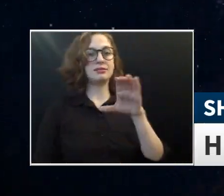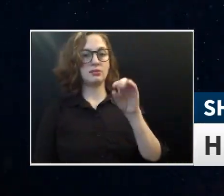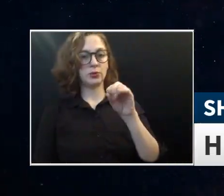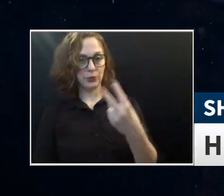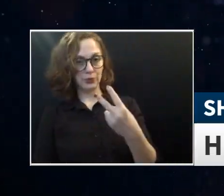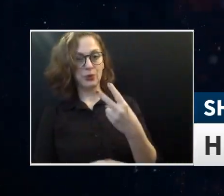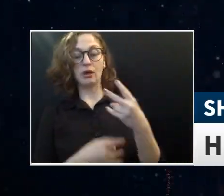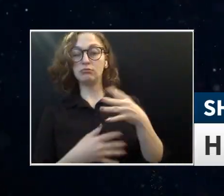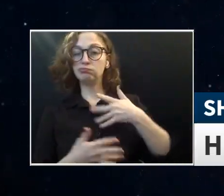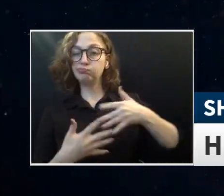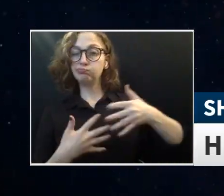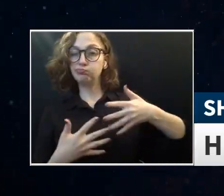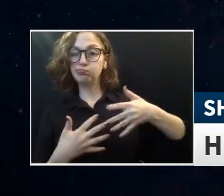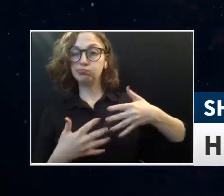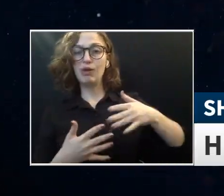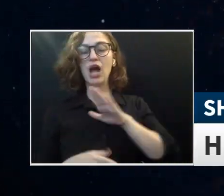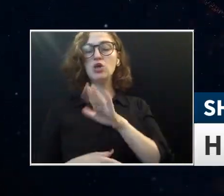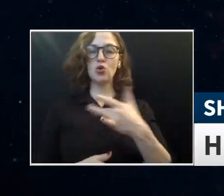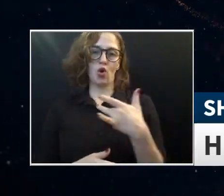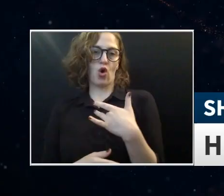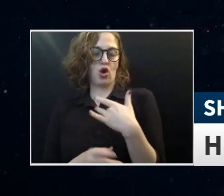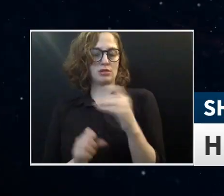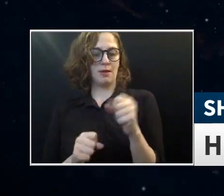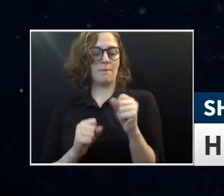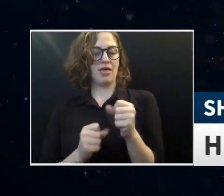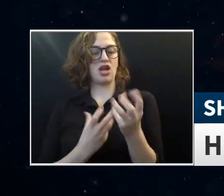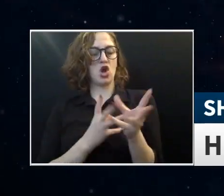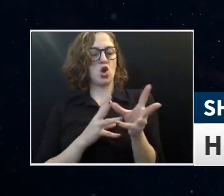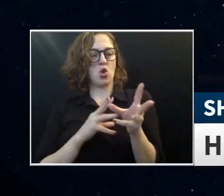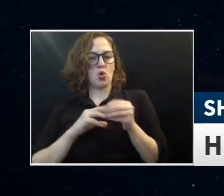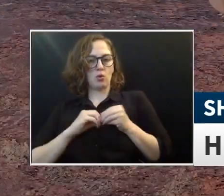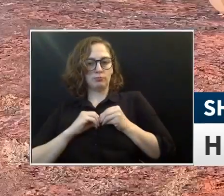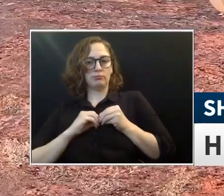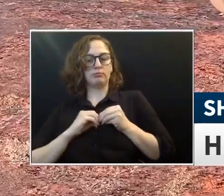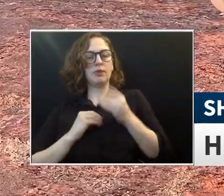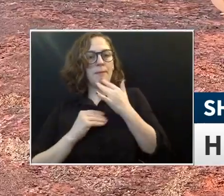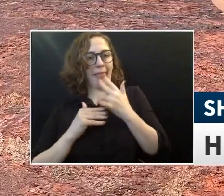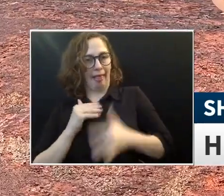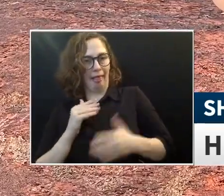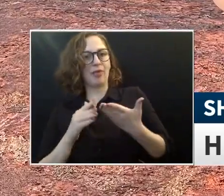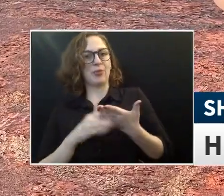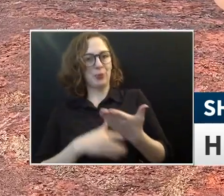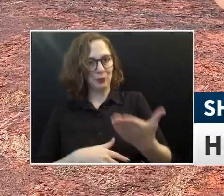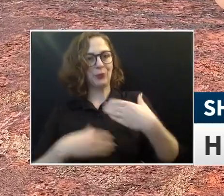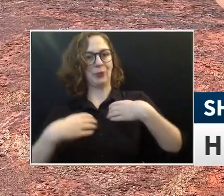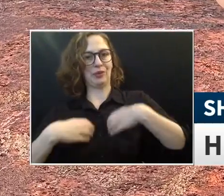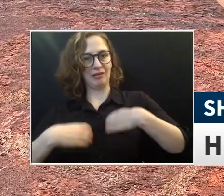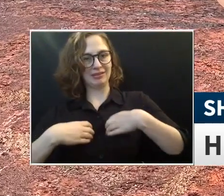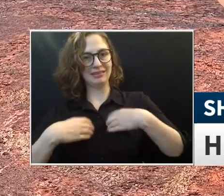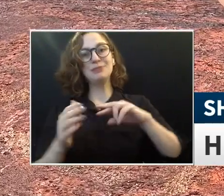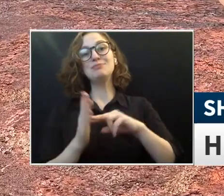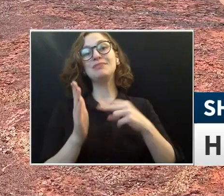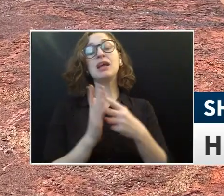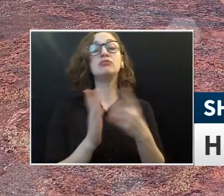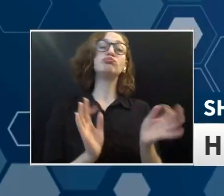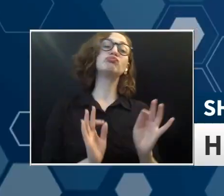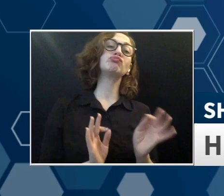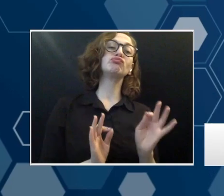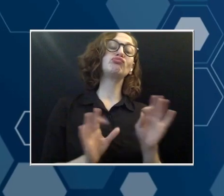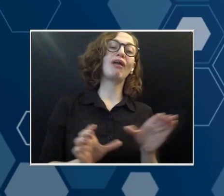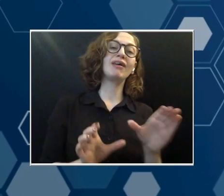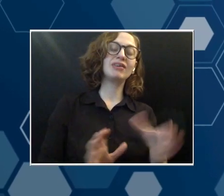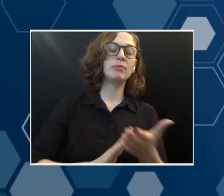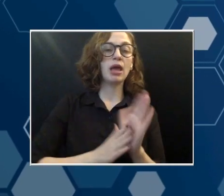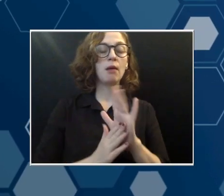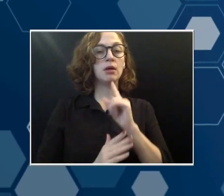the blood flow through your lungs. It turns simple activities into major exertions. Today we're going to